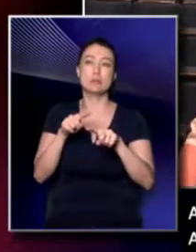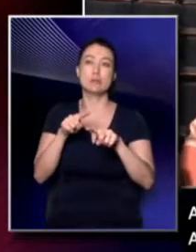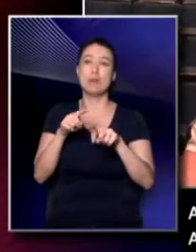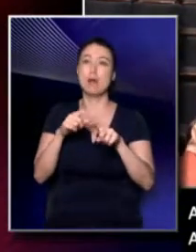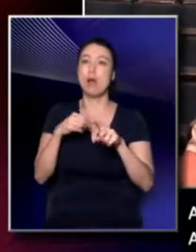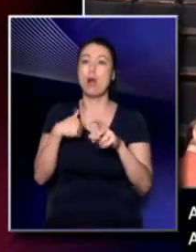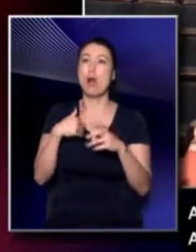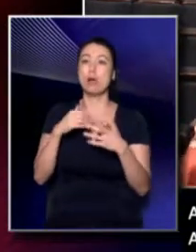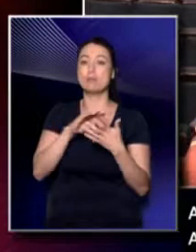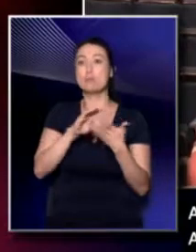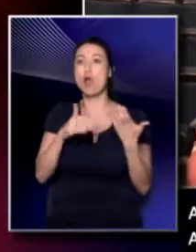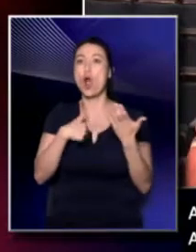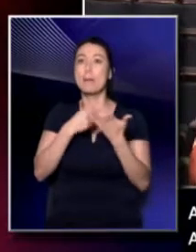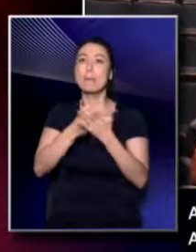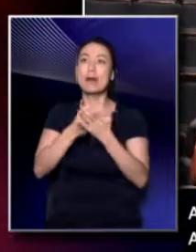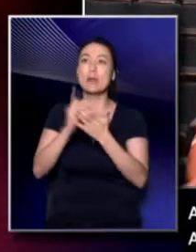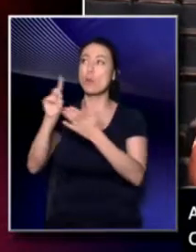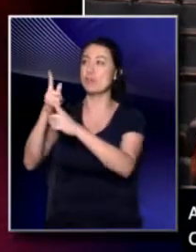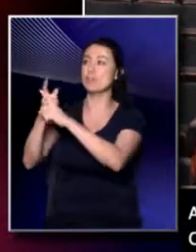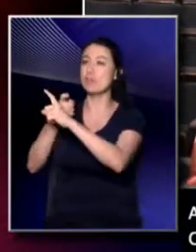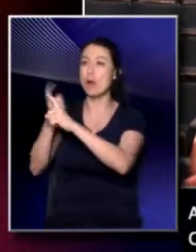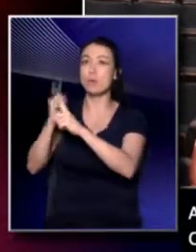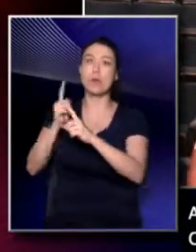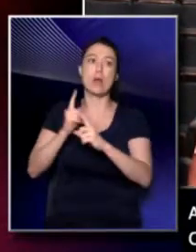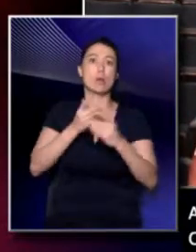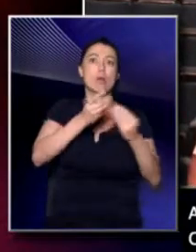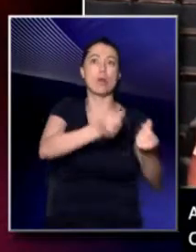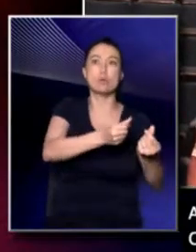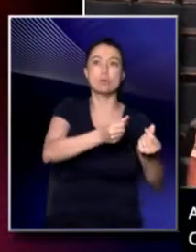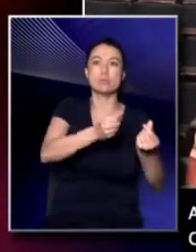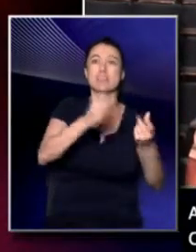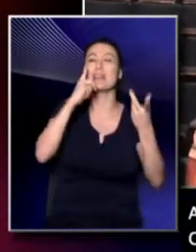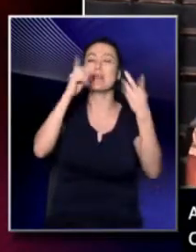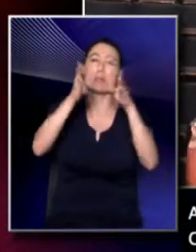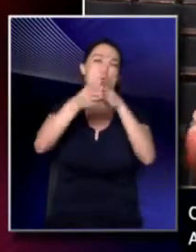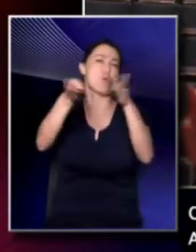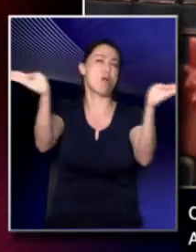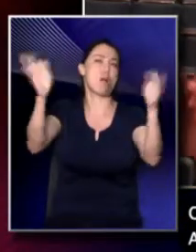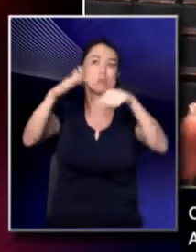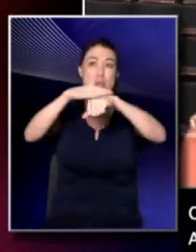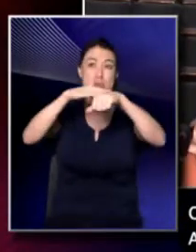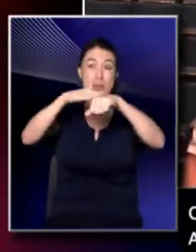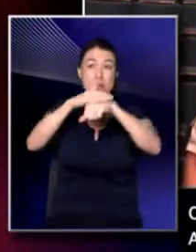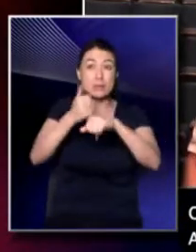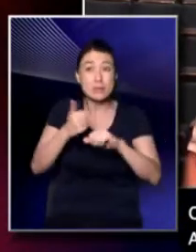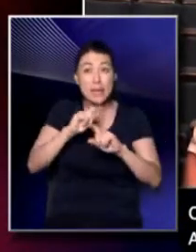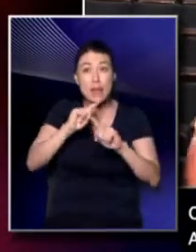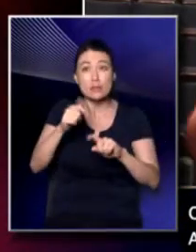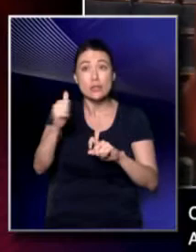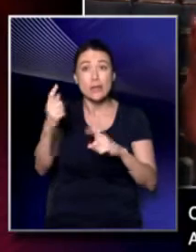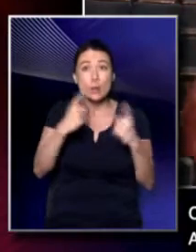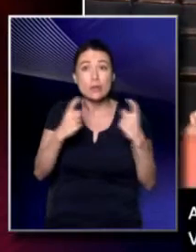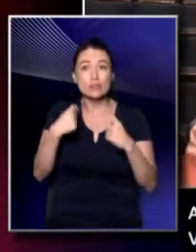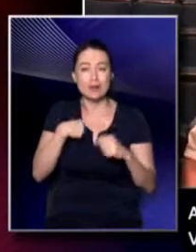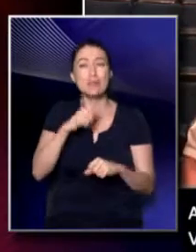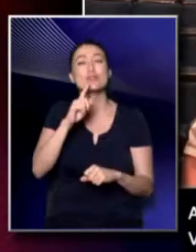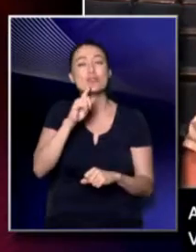where our money comes from and where it goes in a very, very broad sense. Can I answer questions?